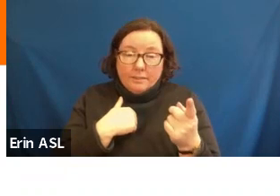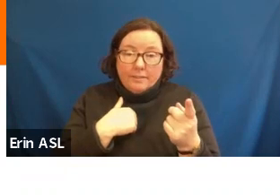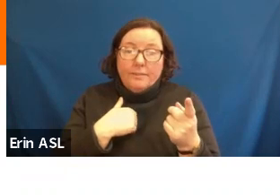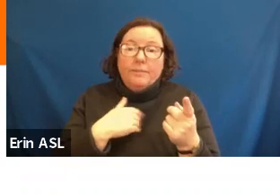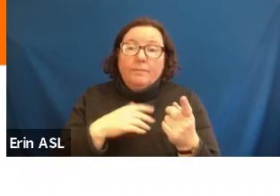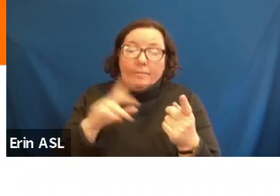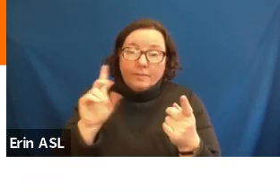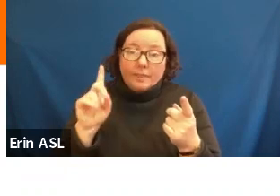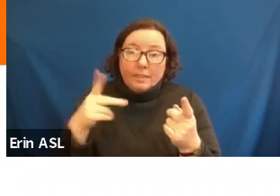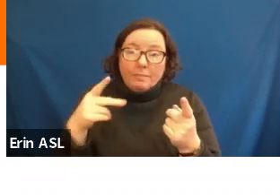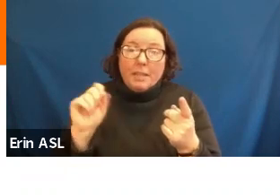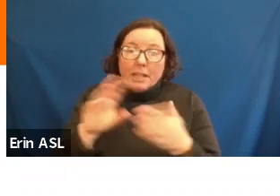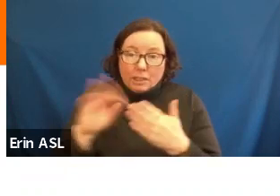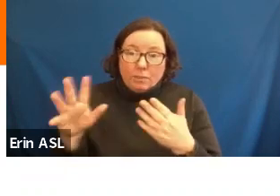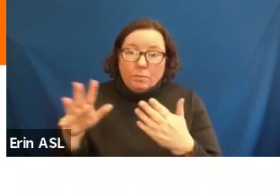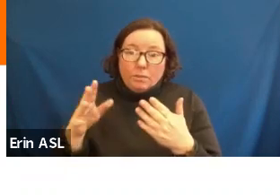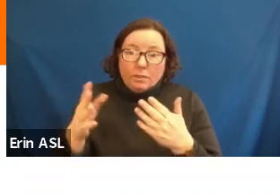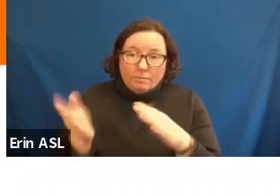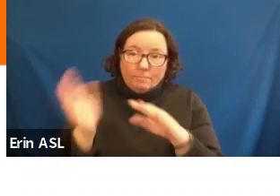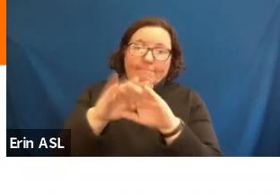Detroit Public Schools students,